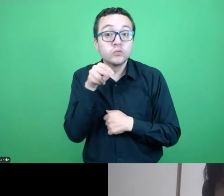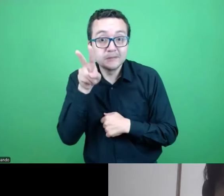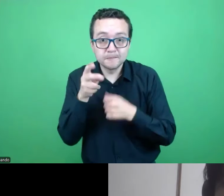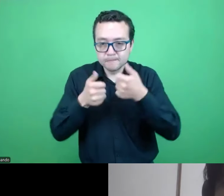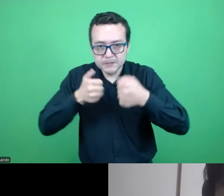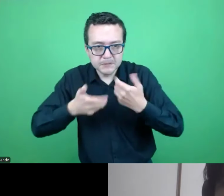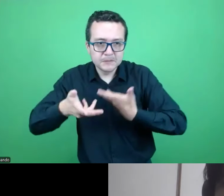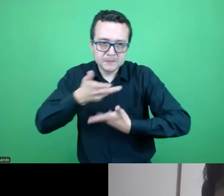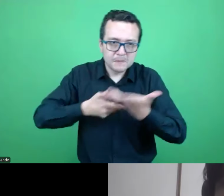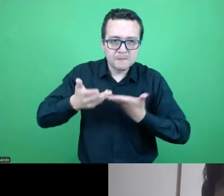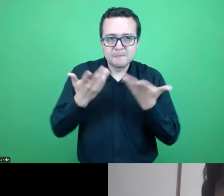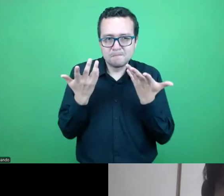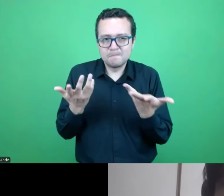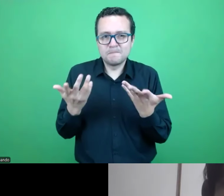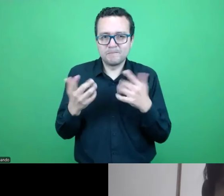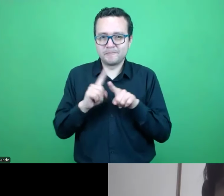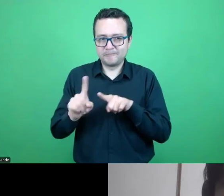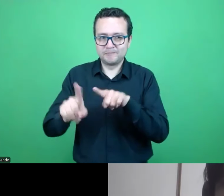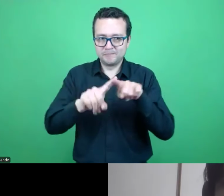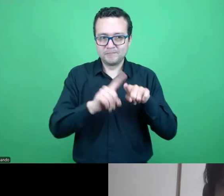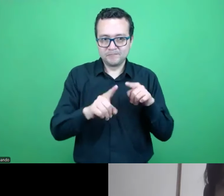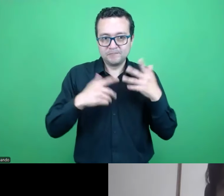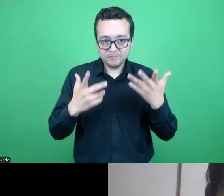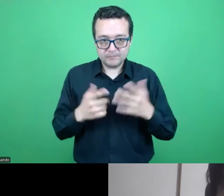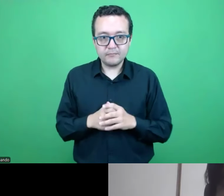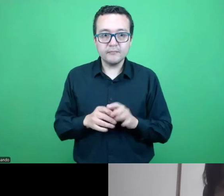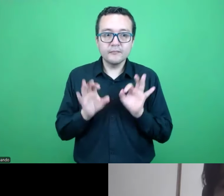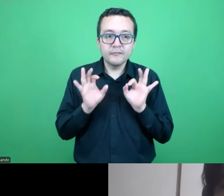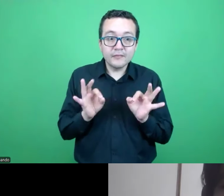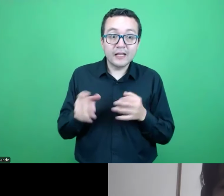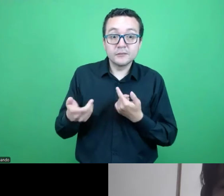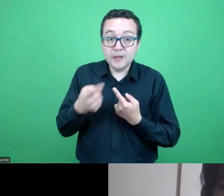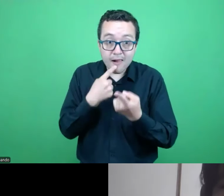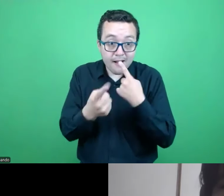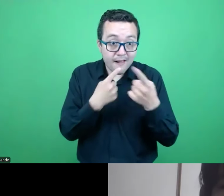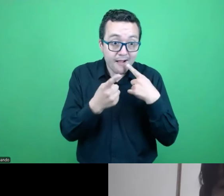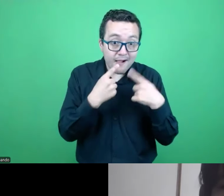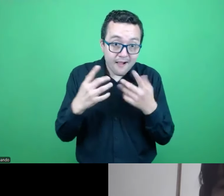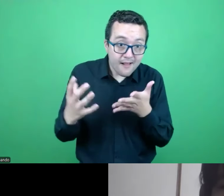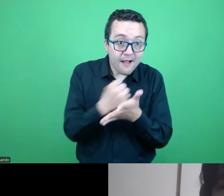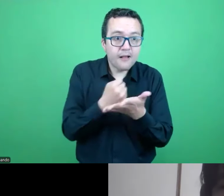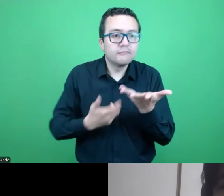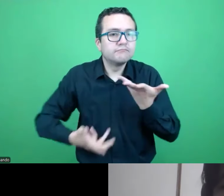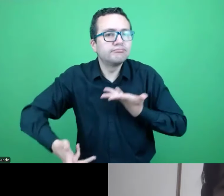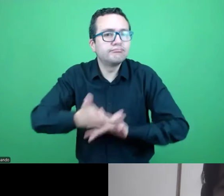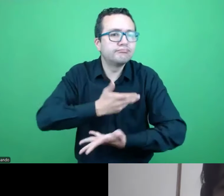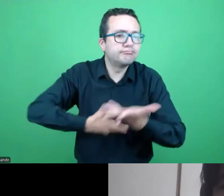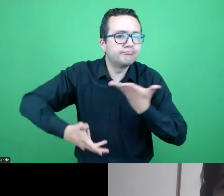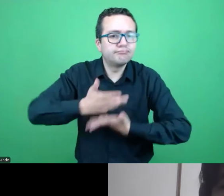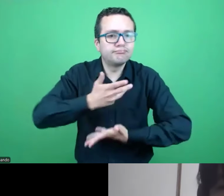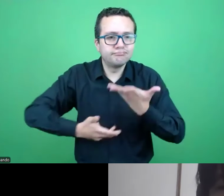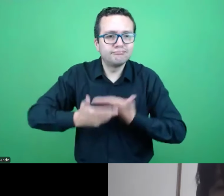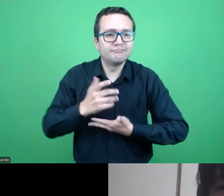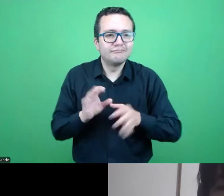based on these discussions, based on the key asks, as well as consultations with the GDS